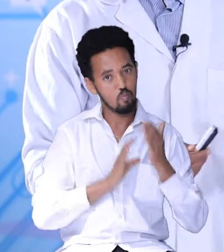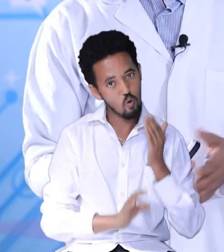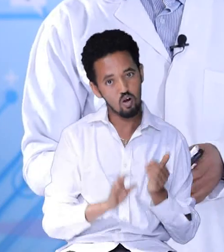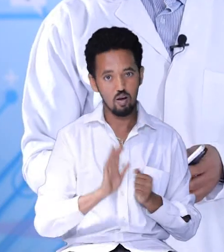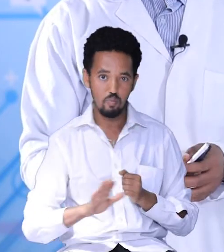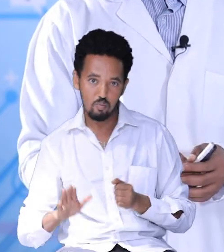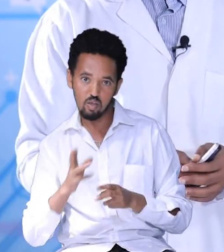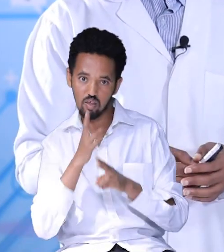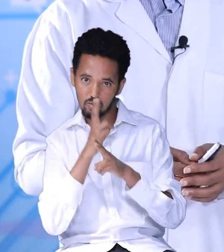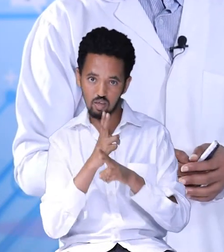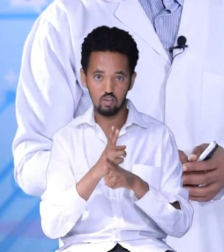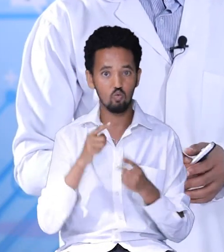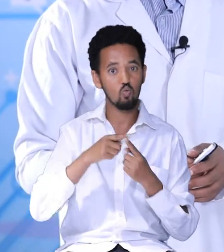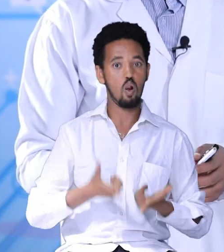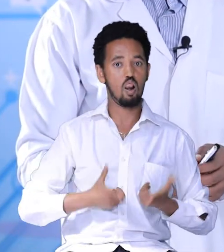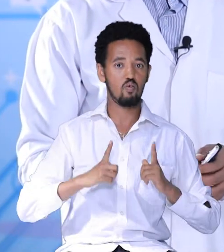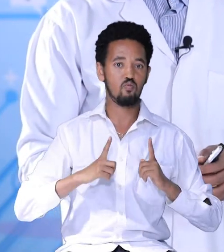is expected to live.